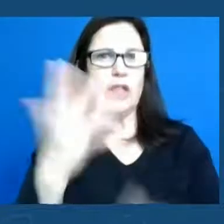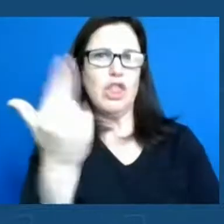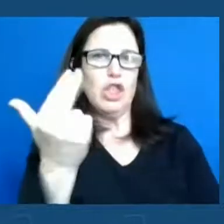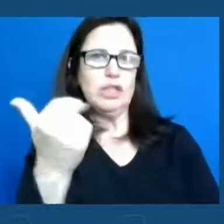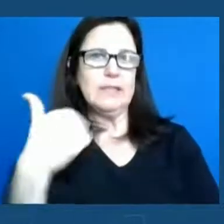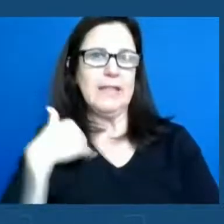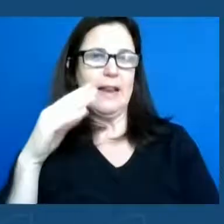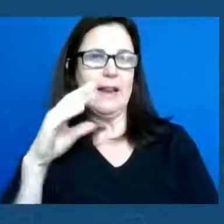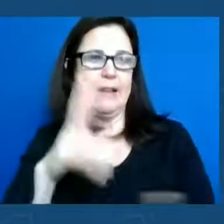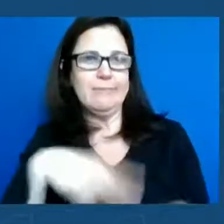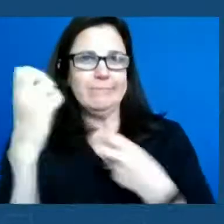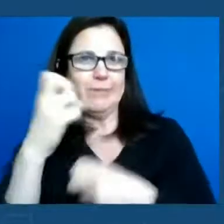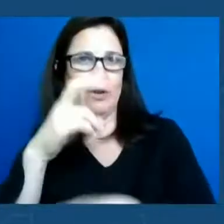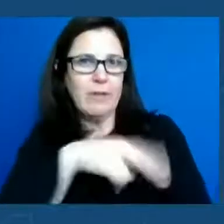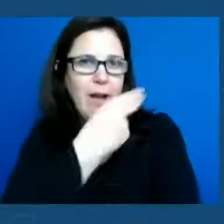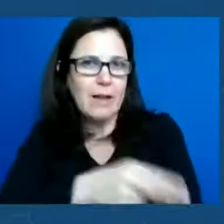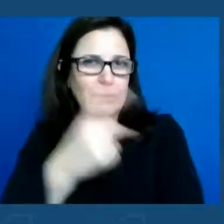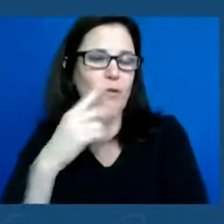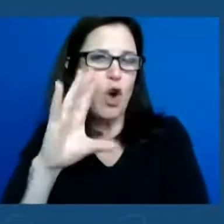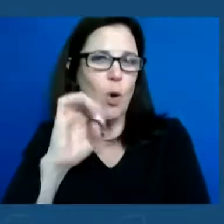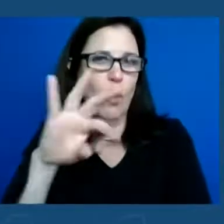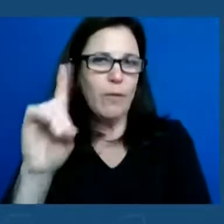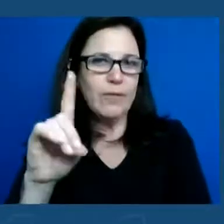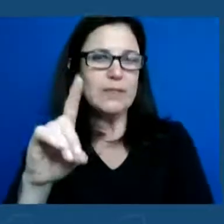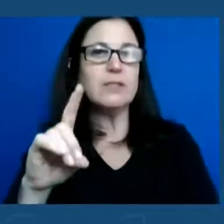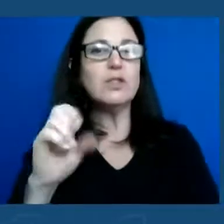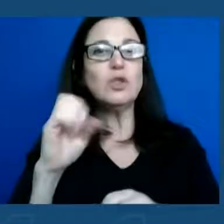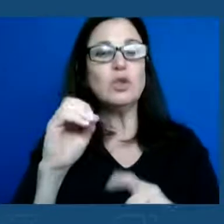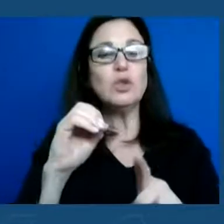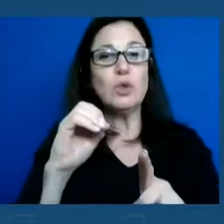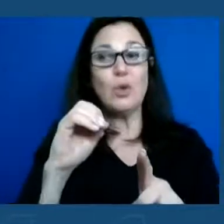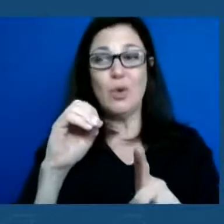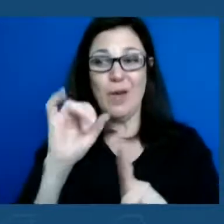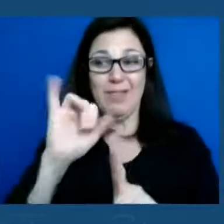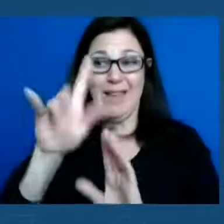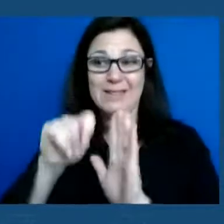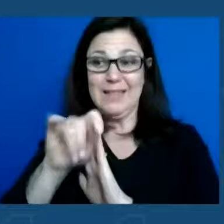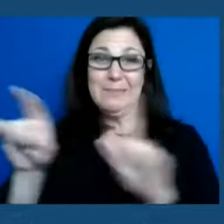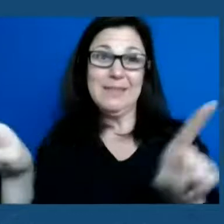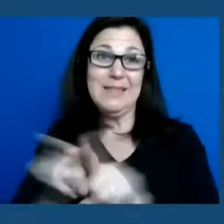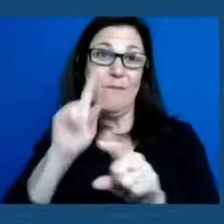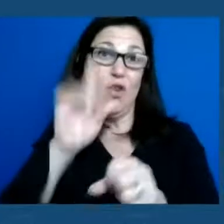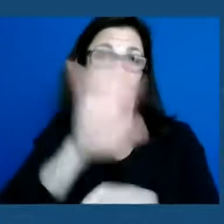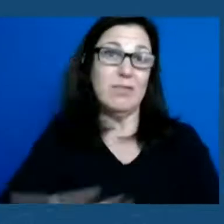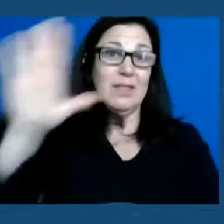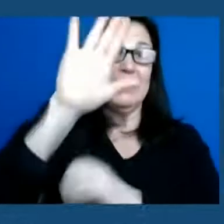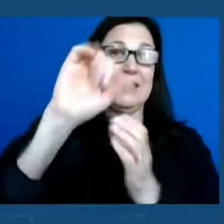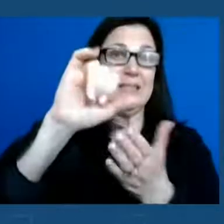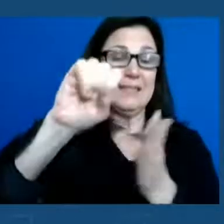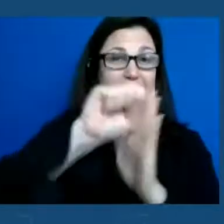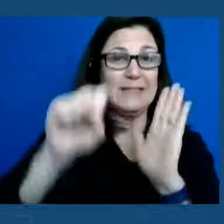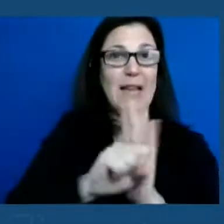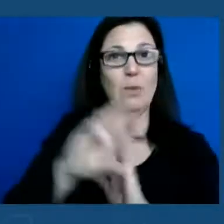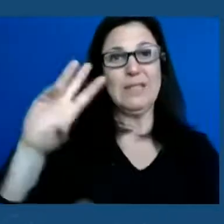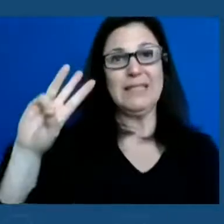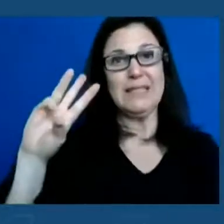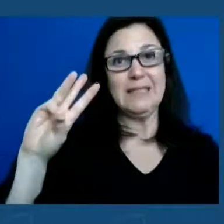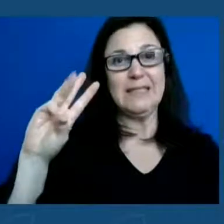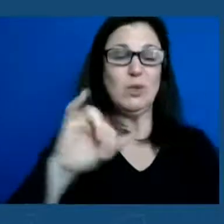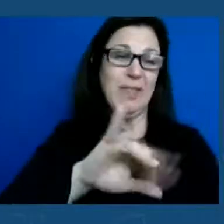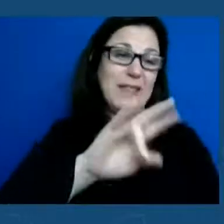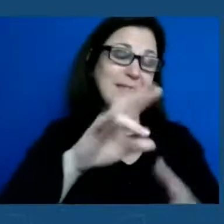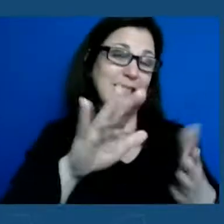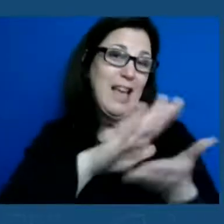is double the statewide average, and I want to put that out there. And we're really hoping that starts trending in a different direction. As